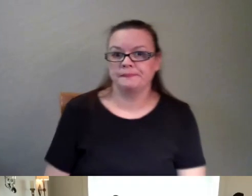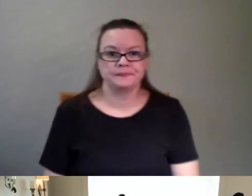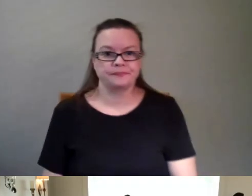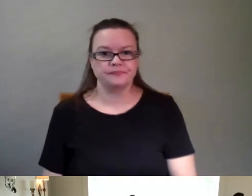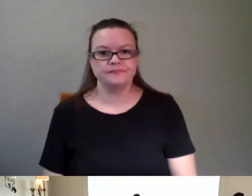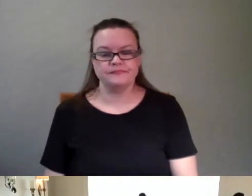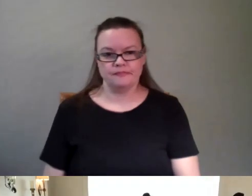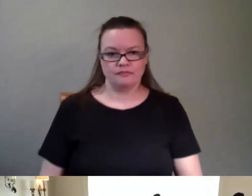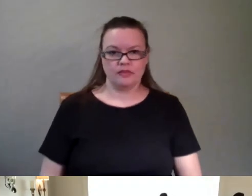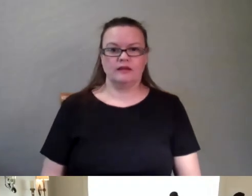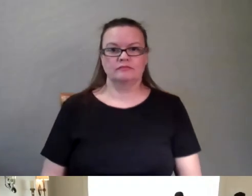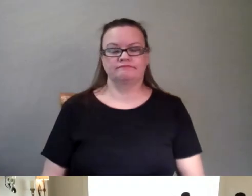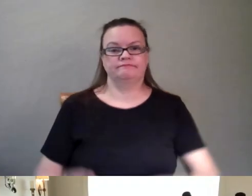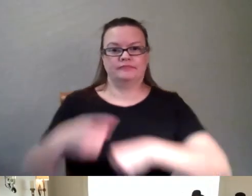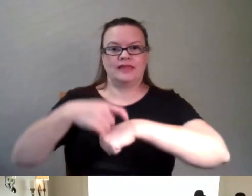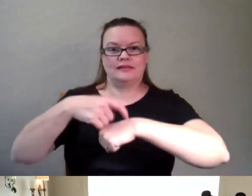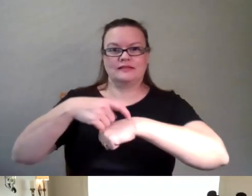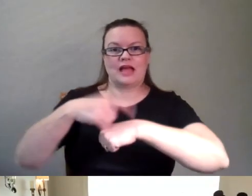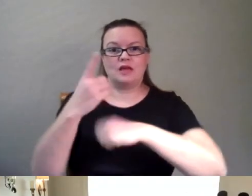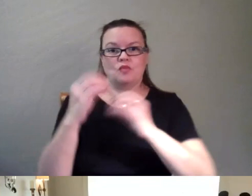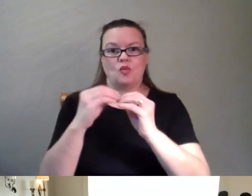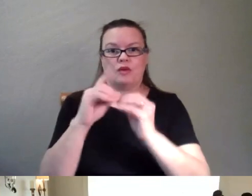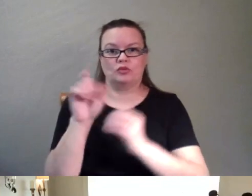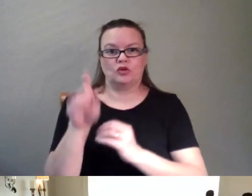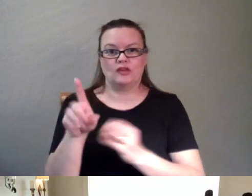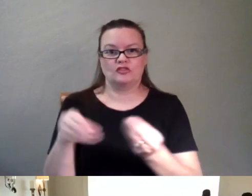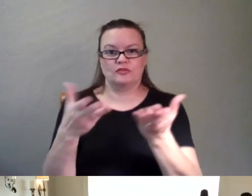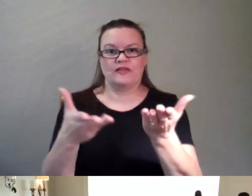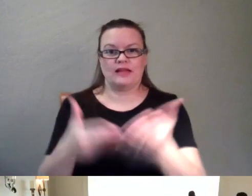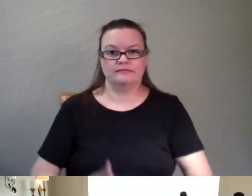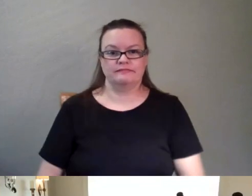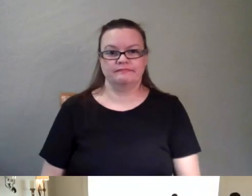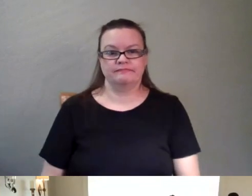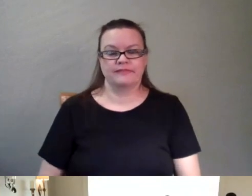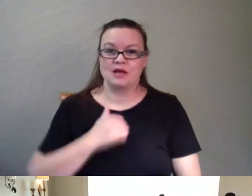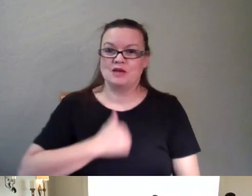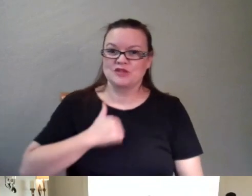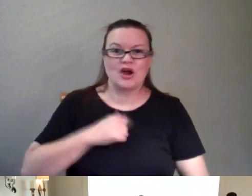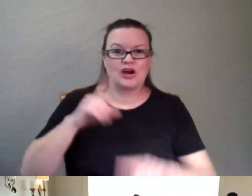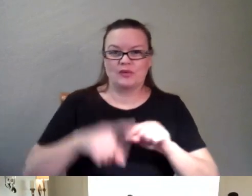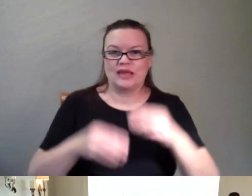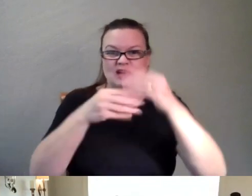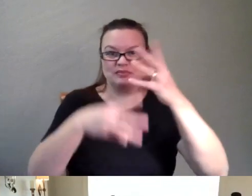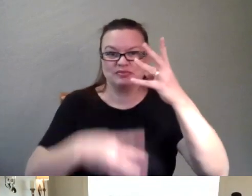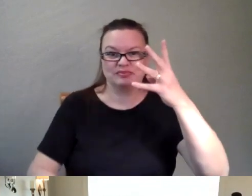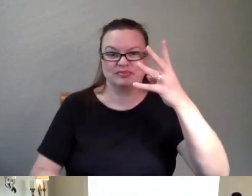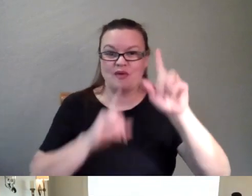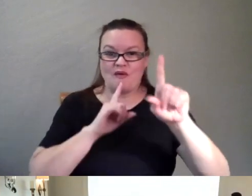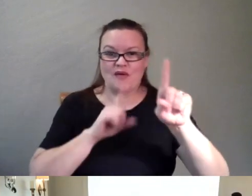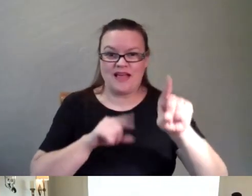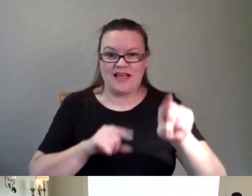Well, we unfortunately only have time for one more question, and I do really apologize to everyone who asked questions that